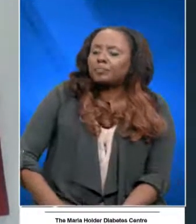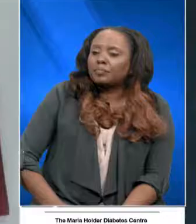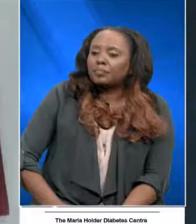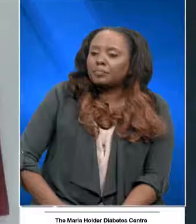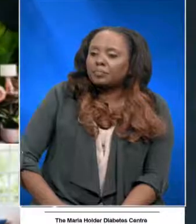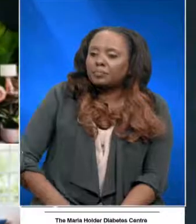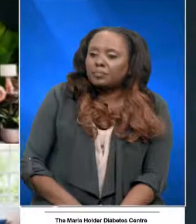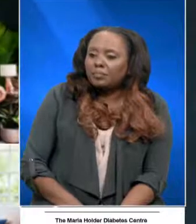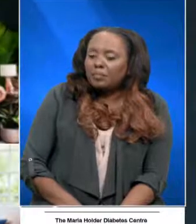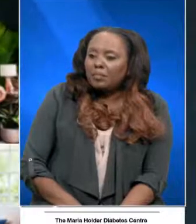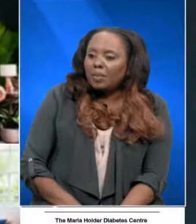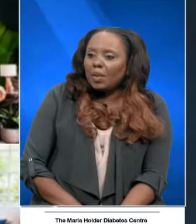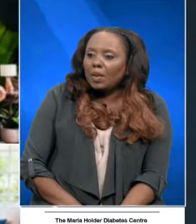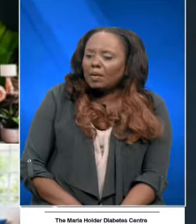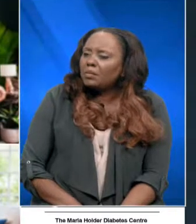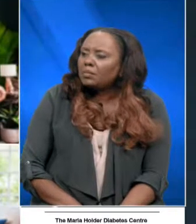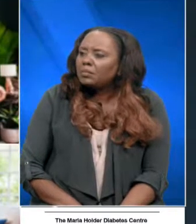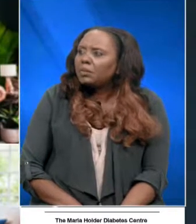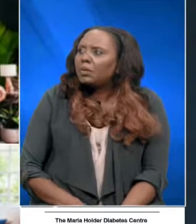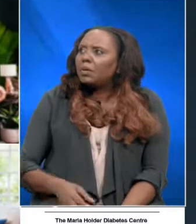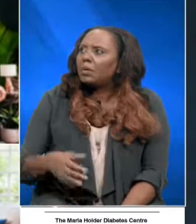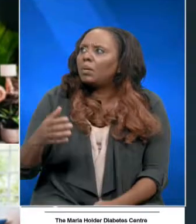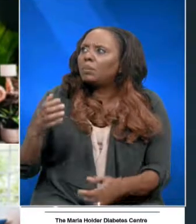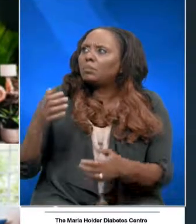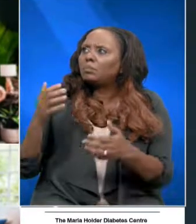bigger shockers for people out there?